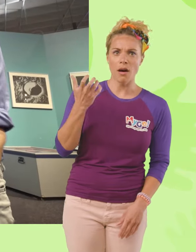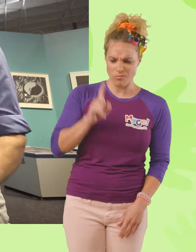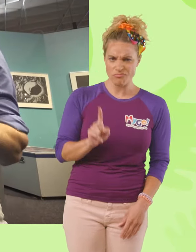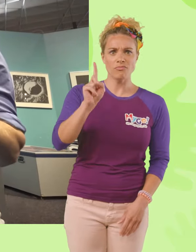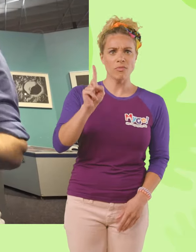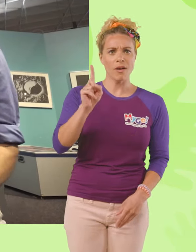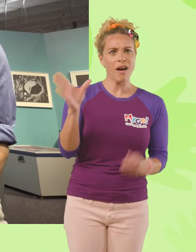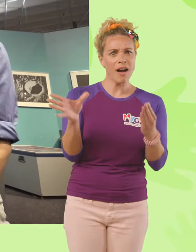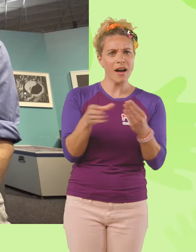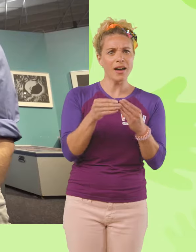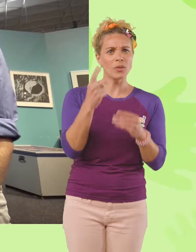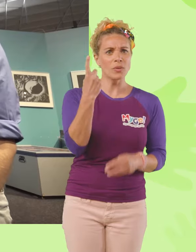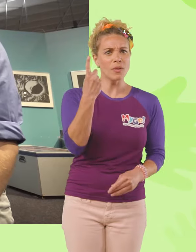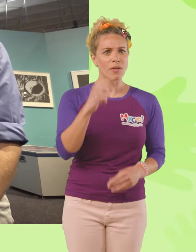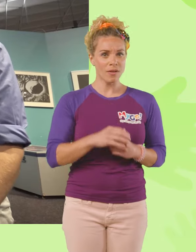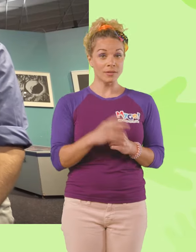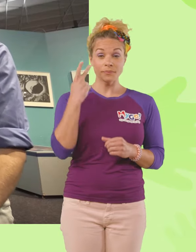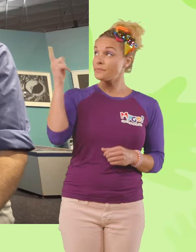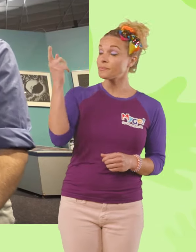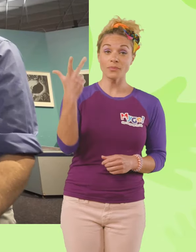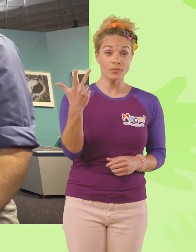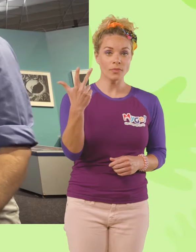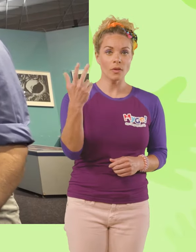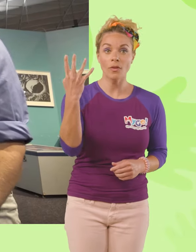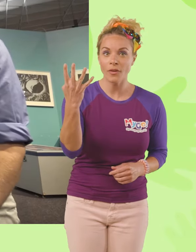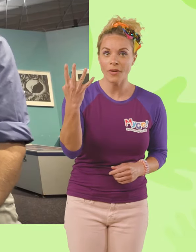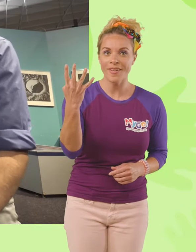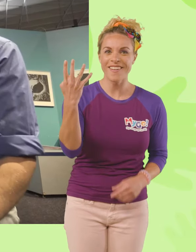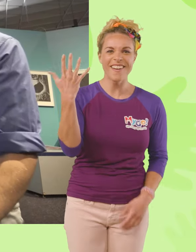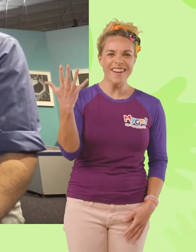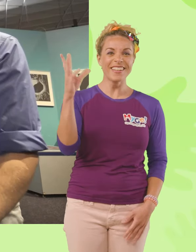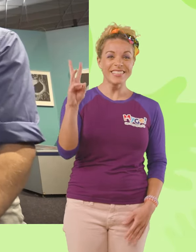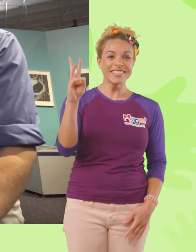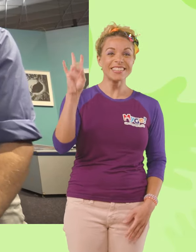just went up by one. See, it's at 3, 4,